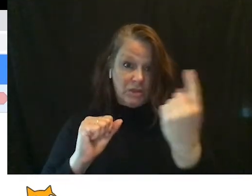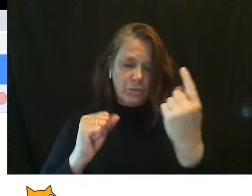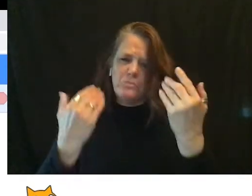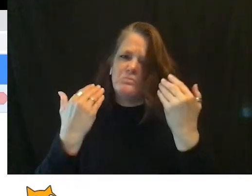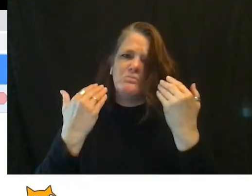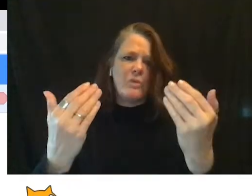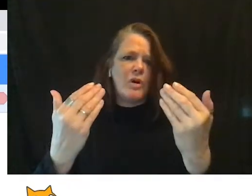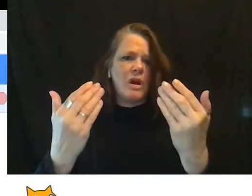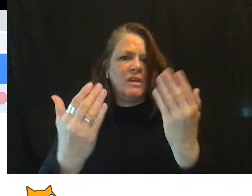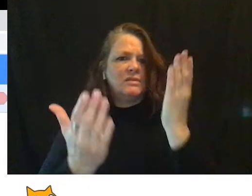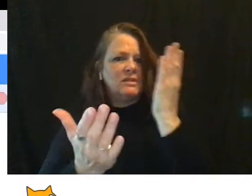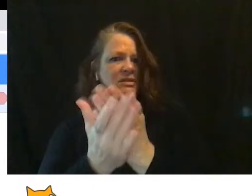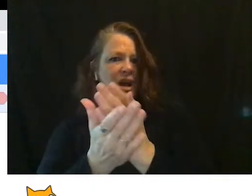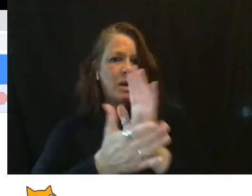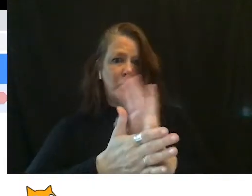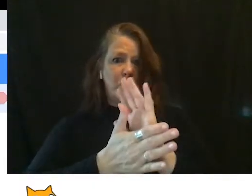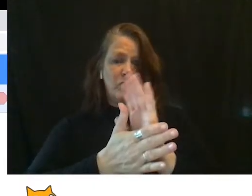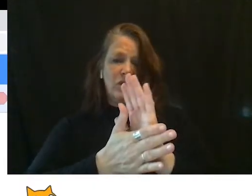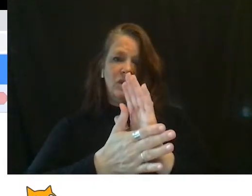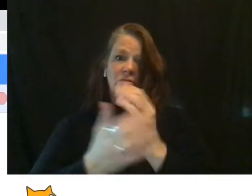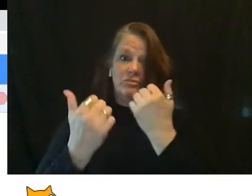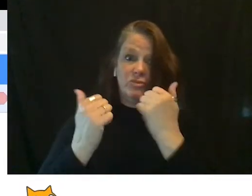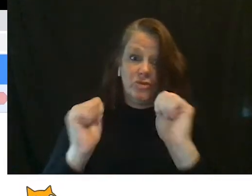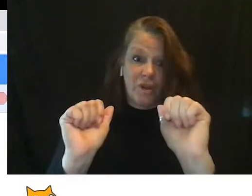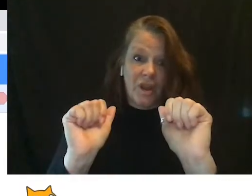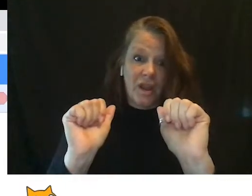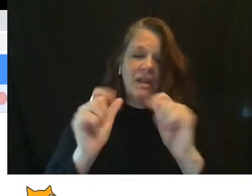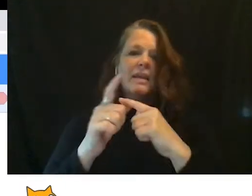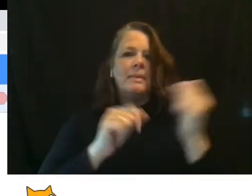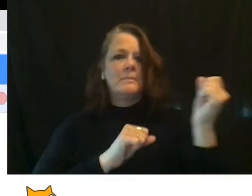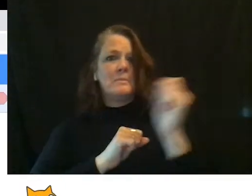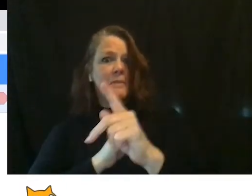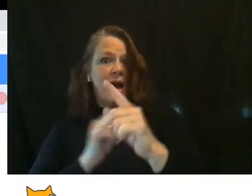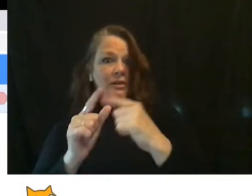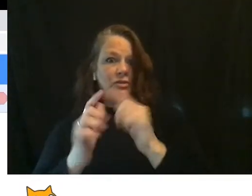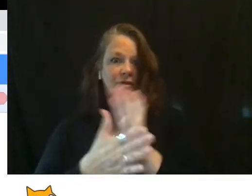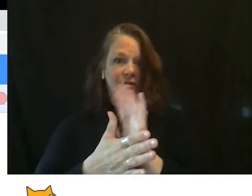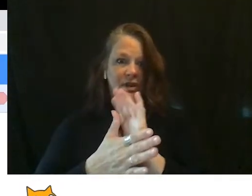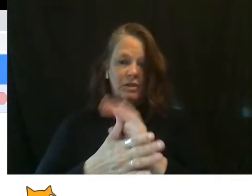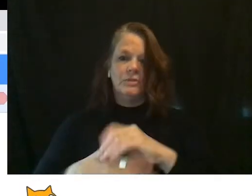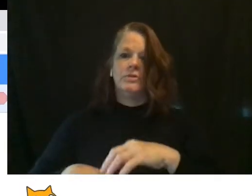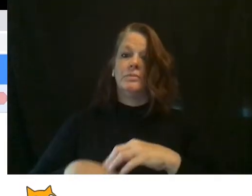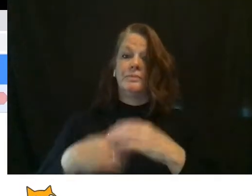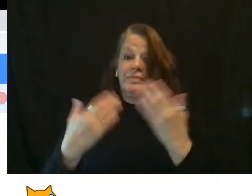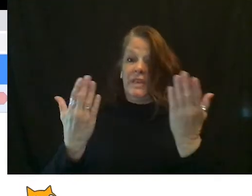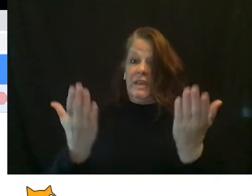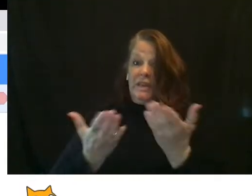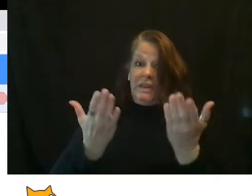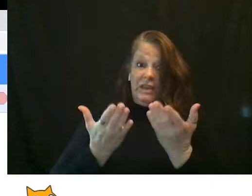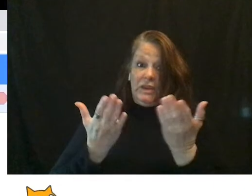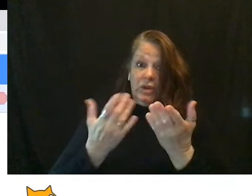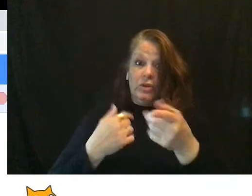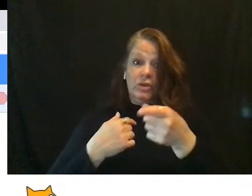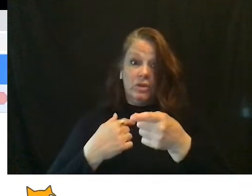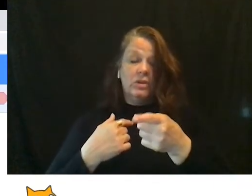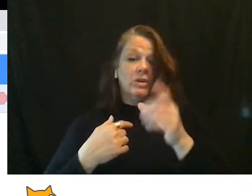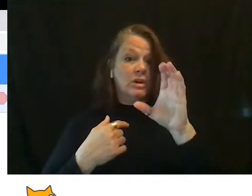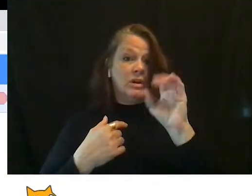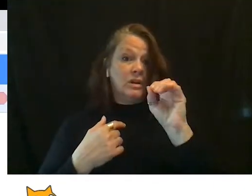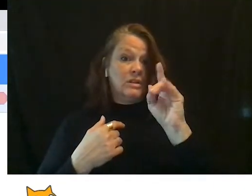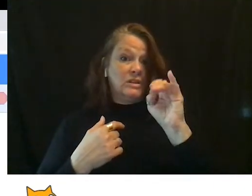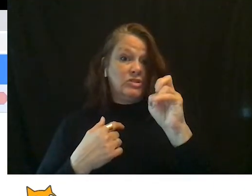out. So here are conditionals. And so what they essentially do is they'll always start with this